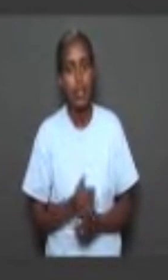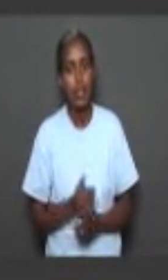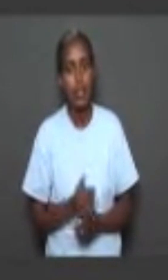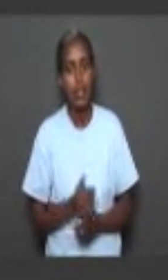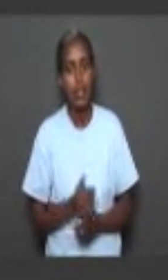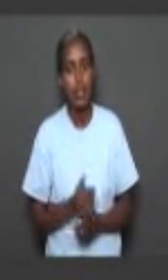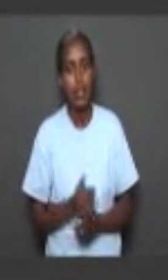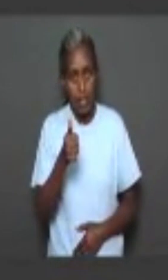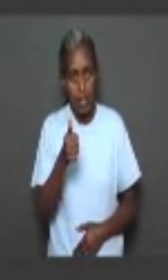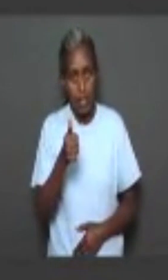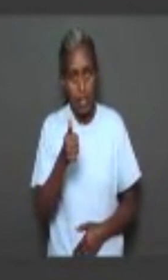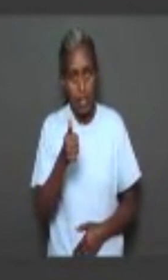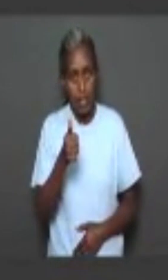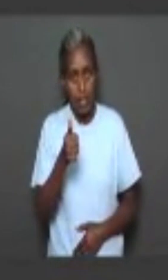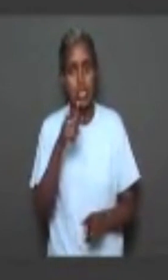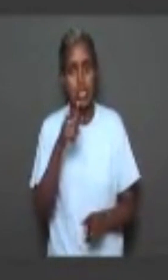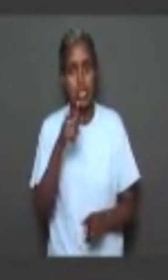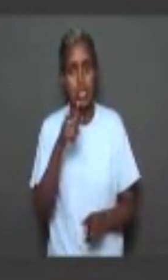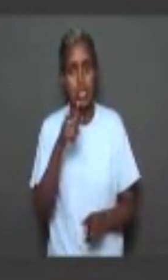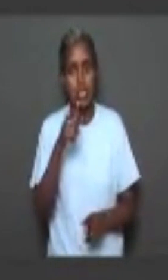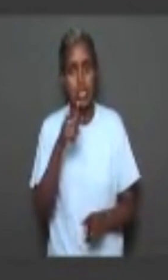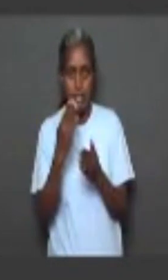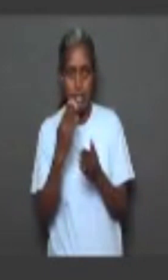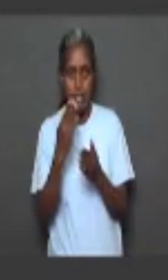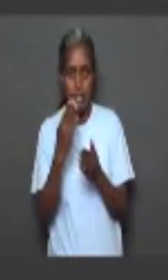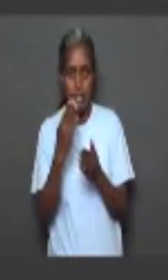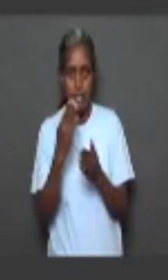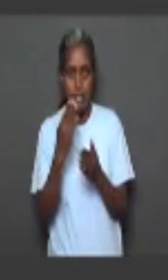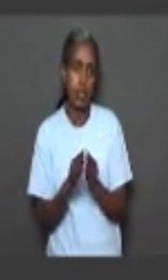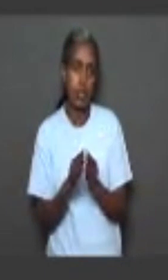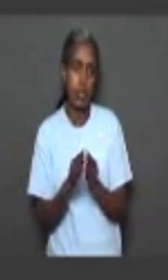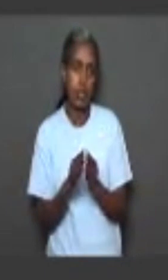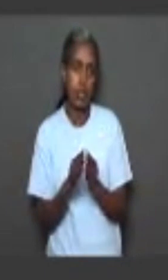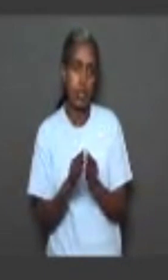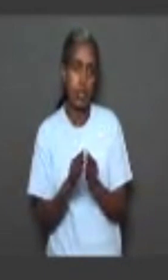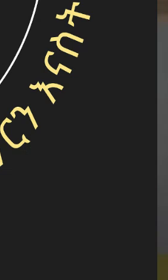is the proper subset of B.